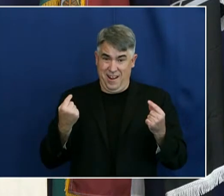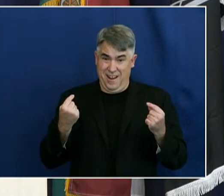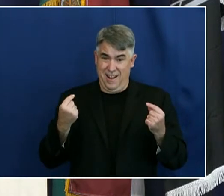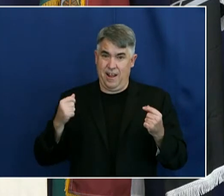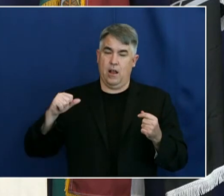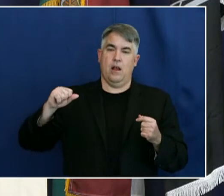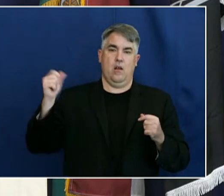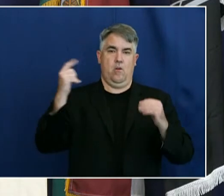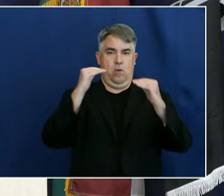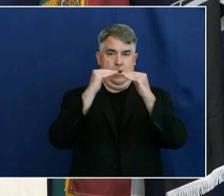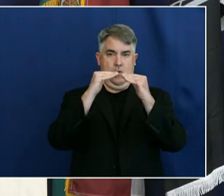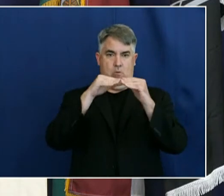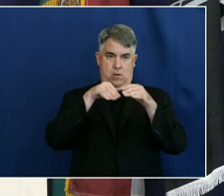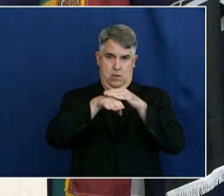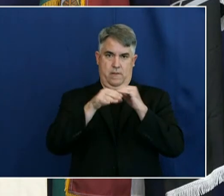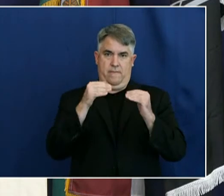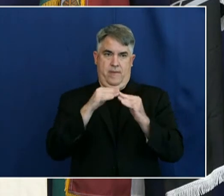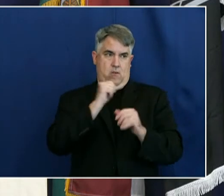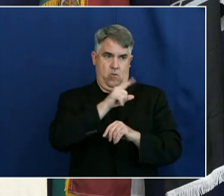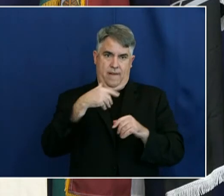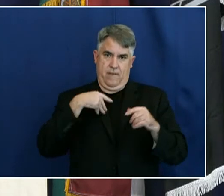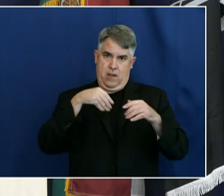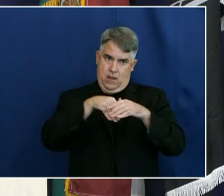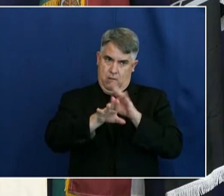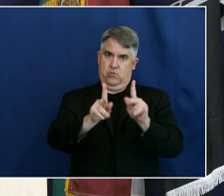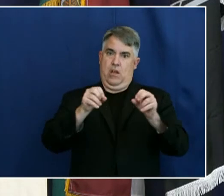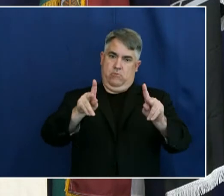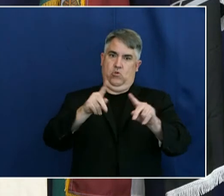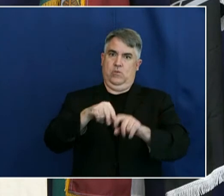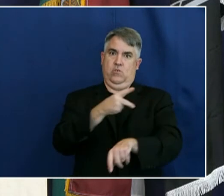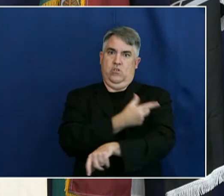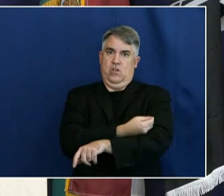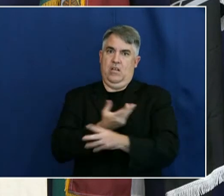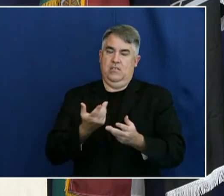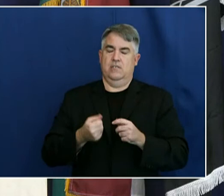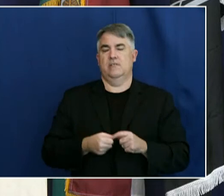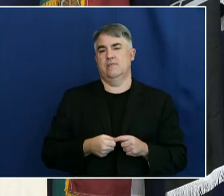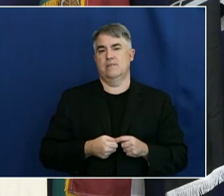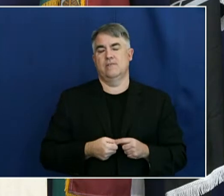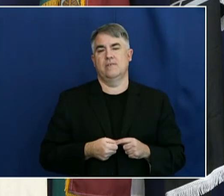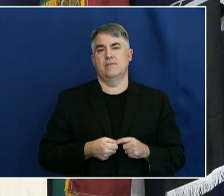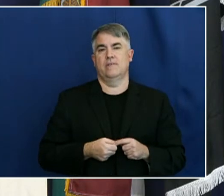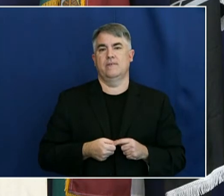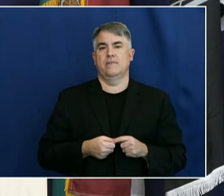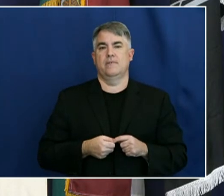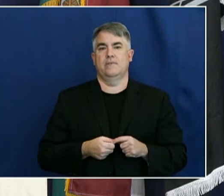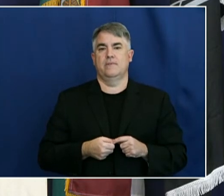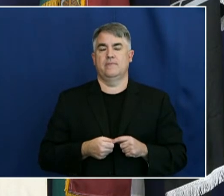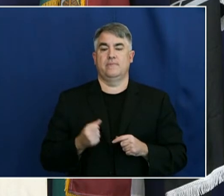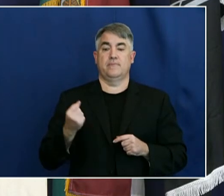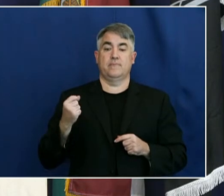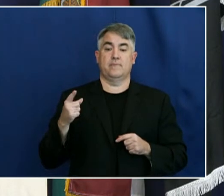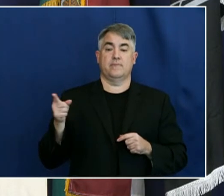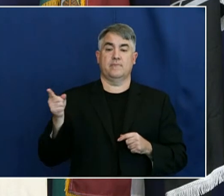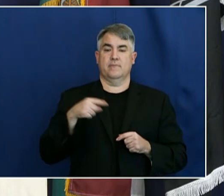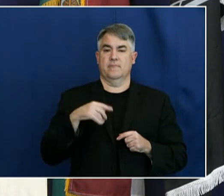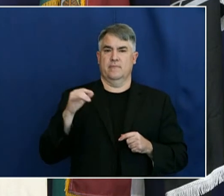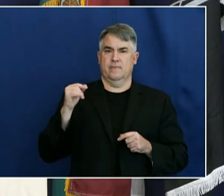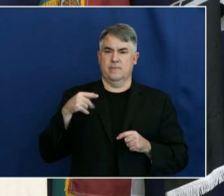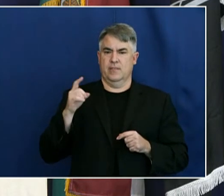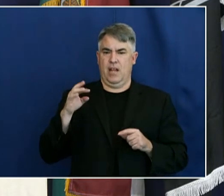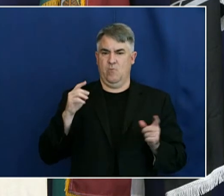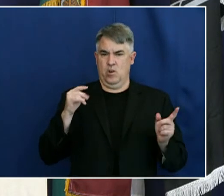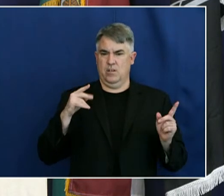arms as fast as they possibly can. And I think that state leaders and certainly Blue Shield recognize San Diego County has done a